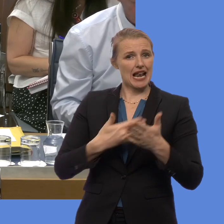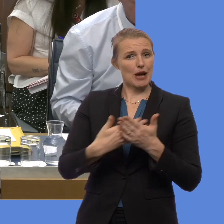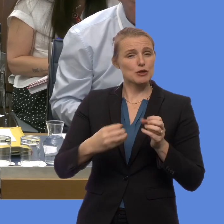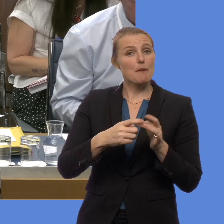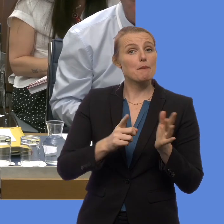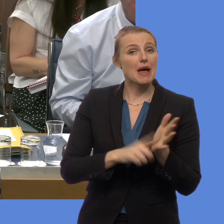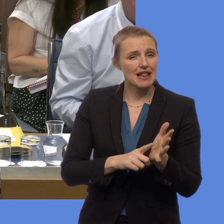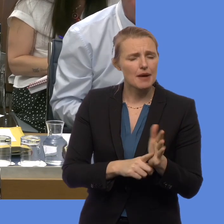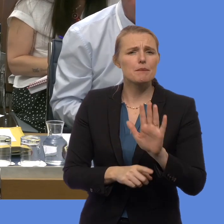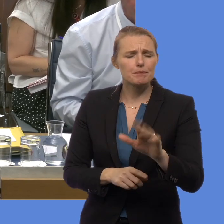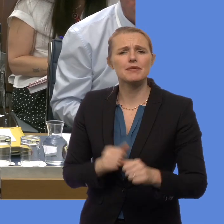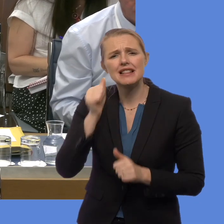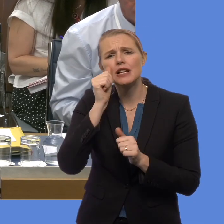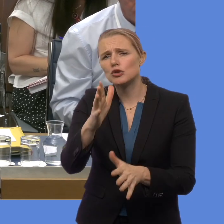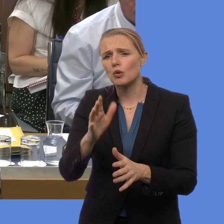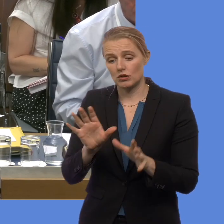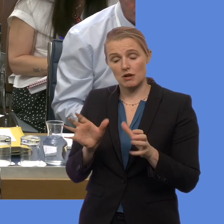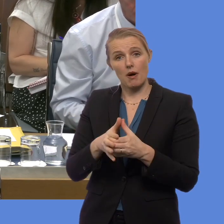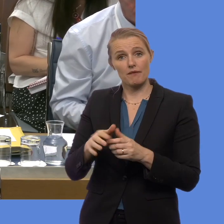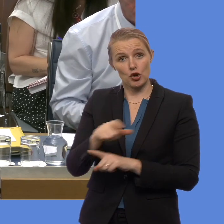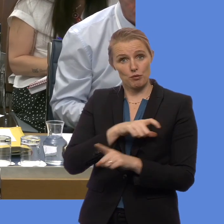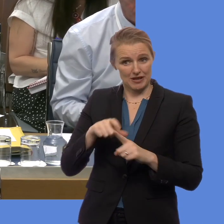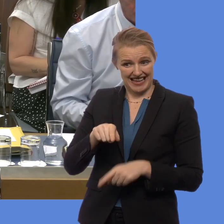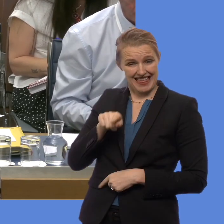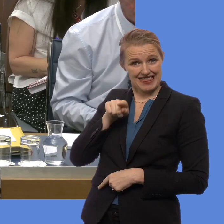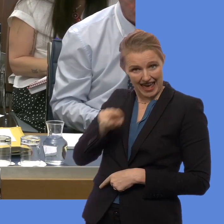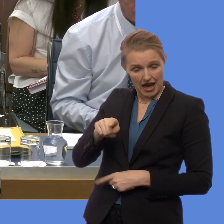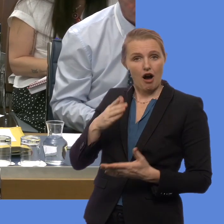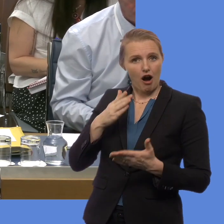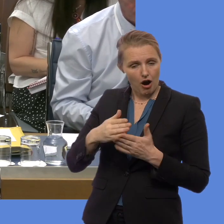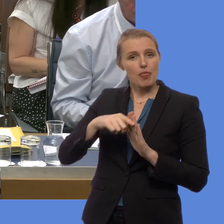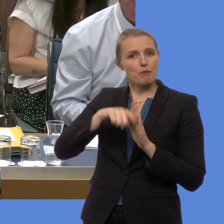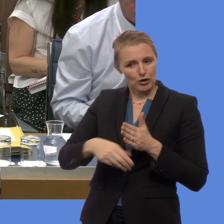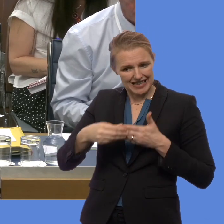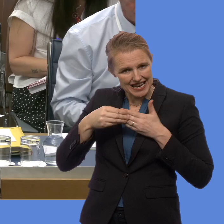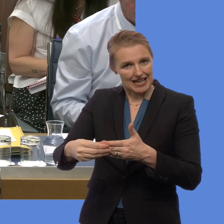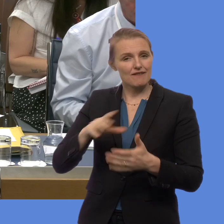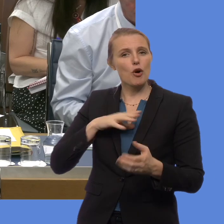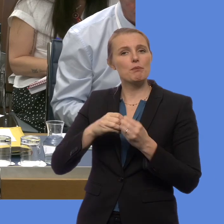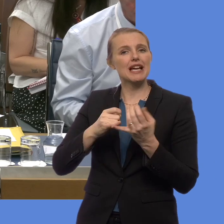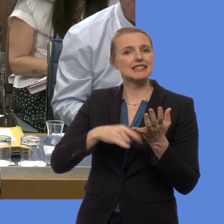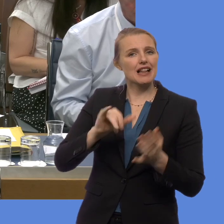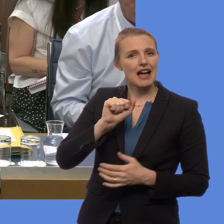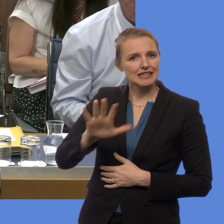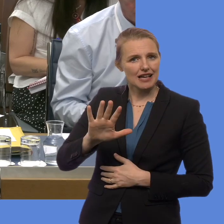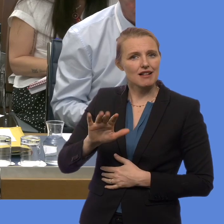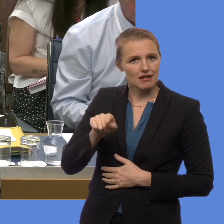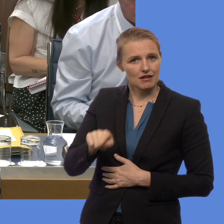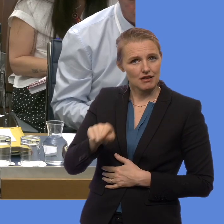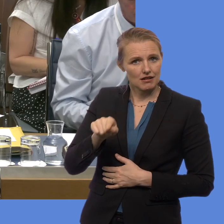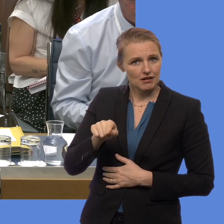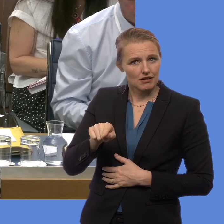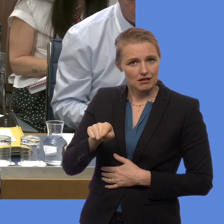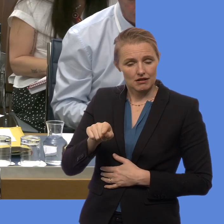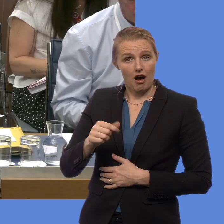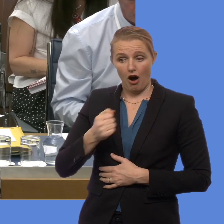of background, the Department for Communities had the Executive Department Policy Lead for British Sign Language and for Irish Sign Language. The functions fall